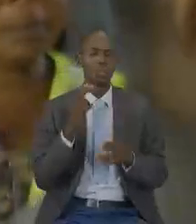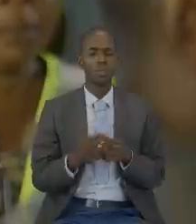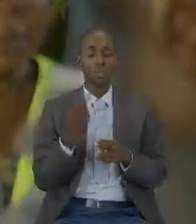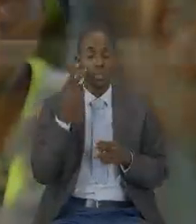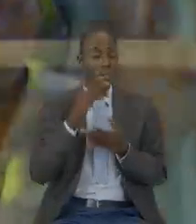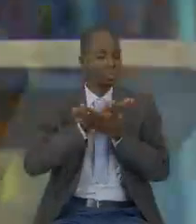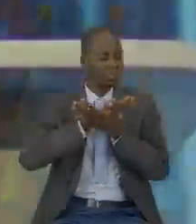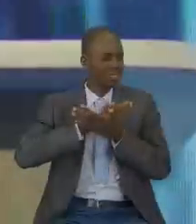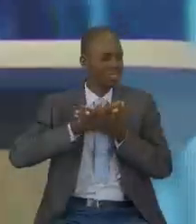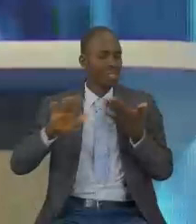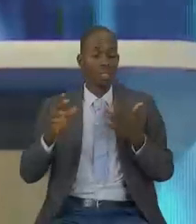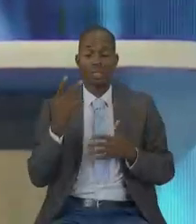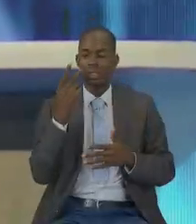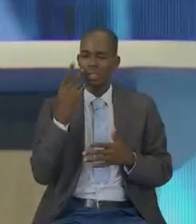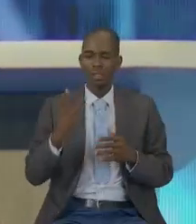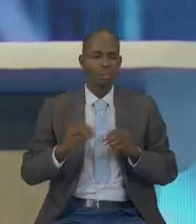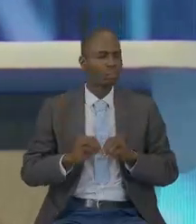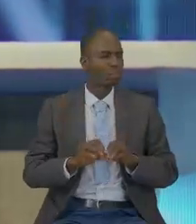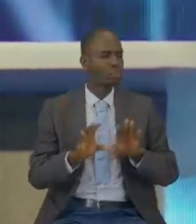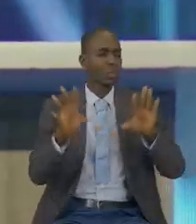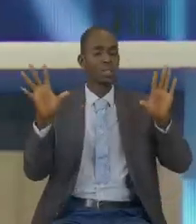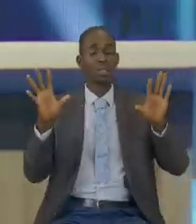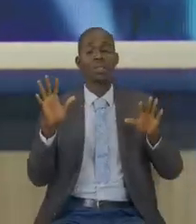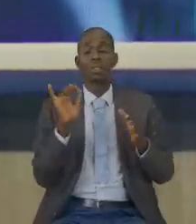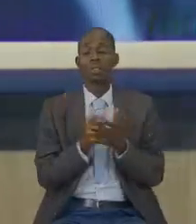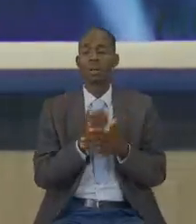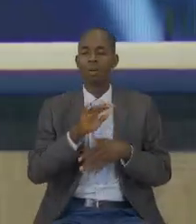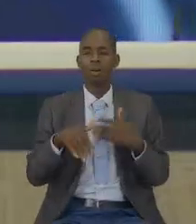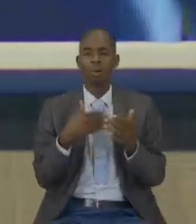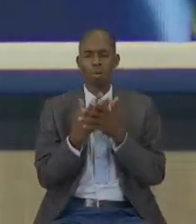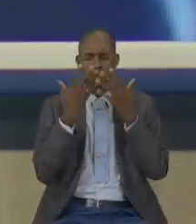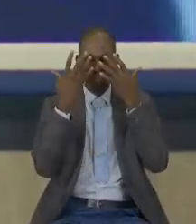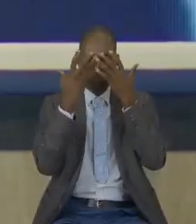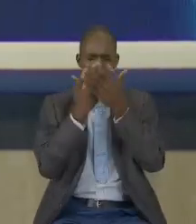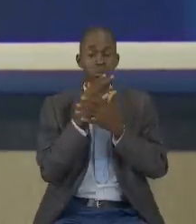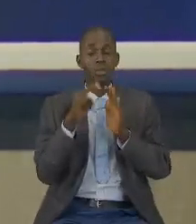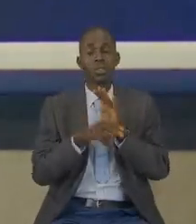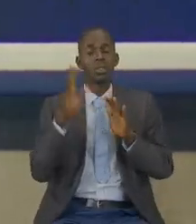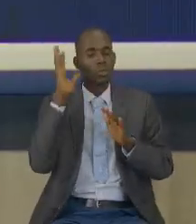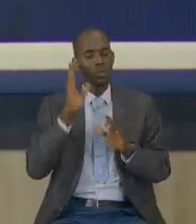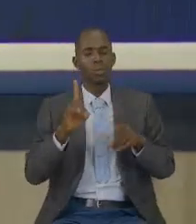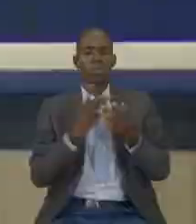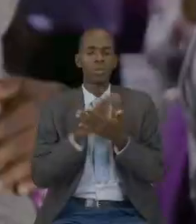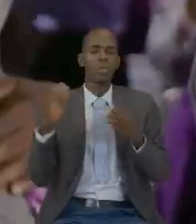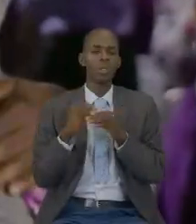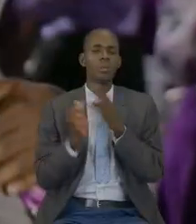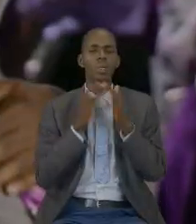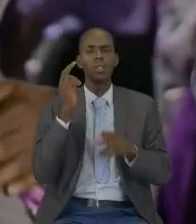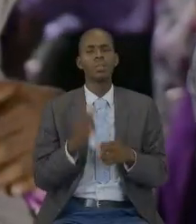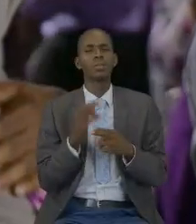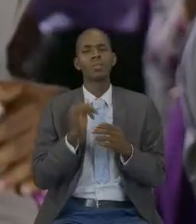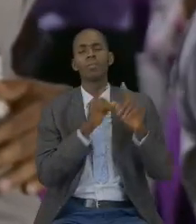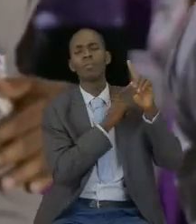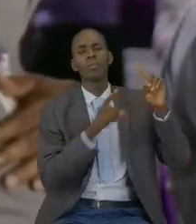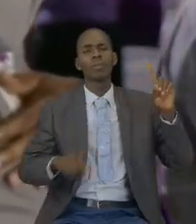clear. See bright. That all the dimness will vanish away in Jesus' name. Lord,